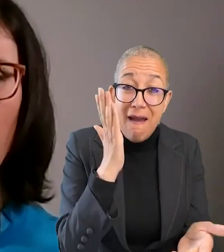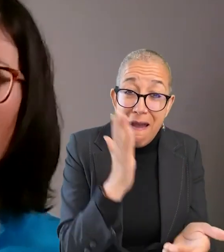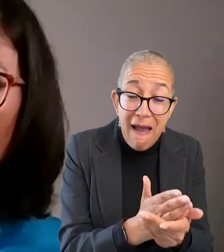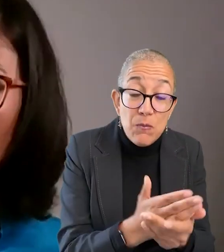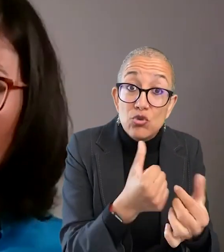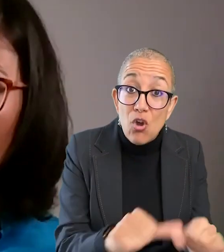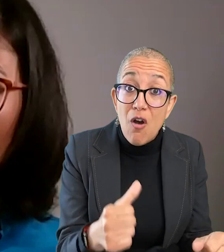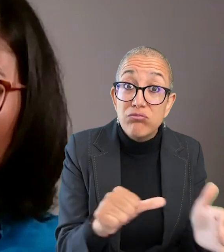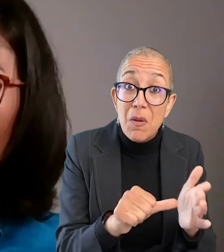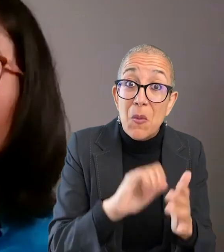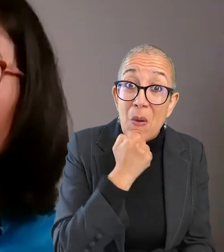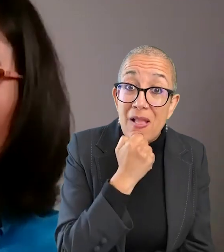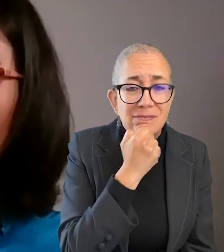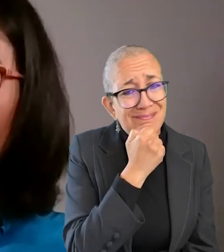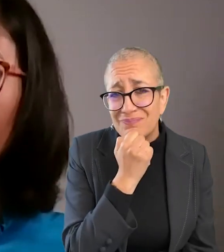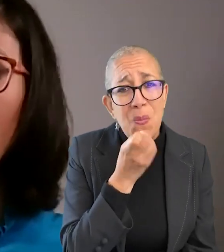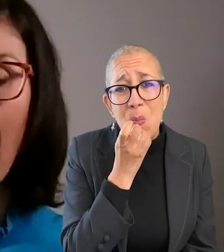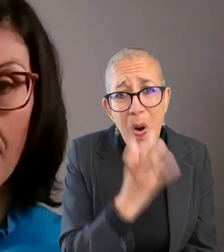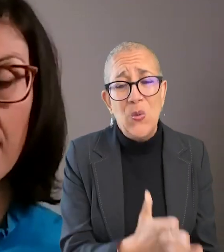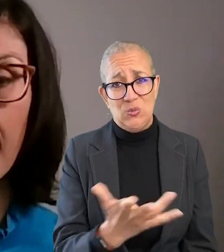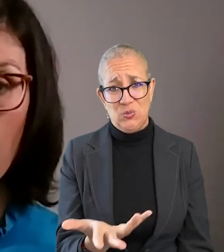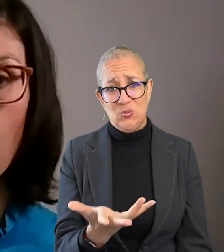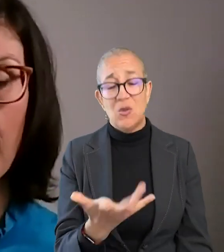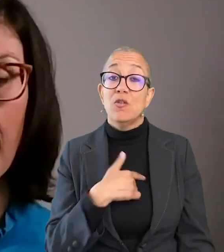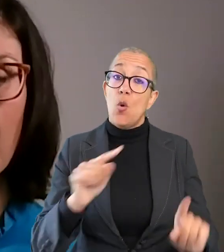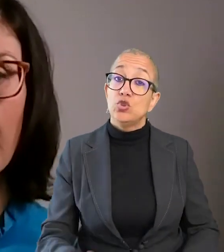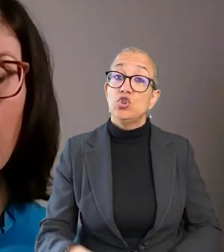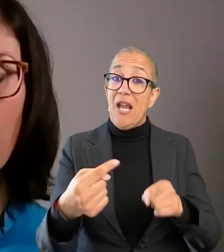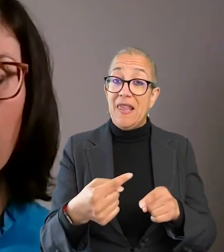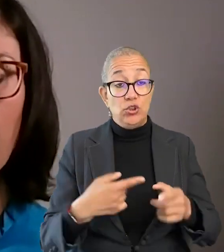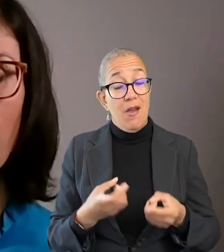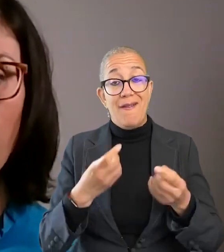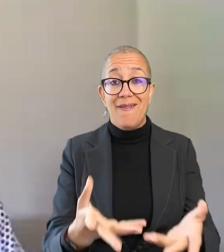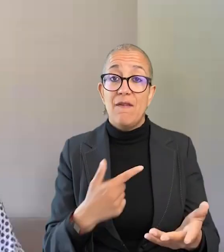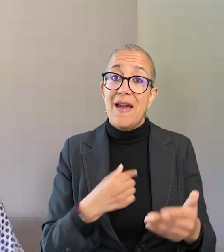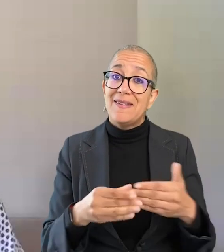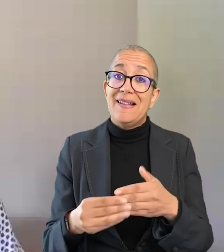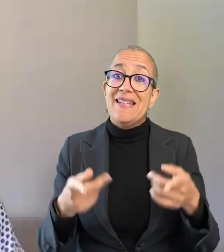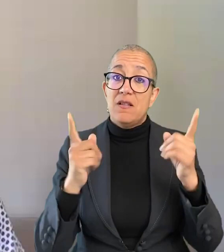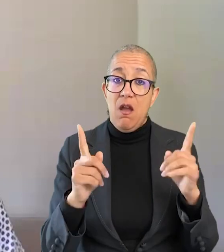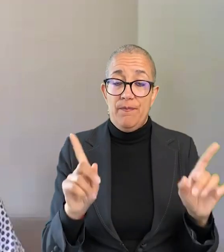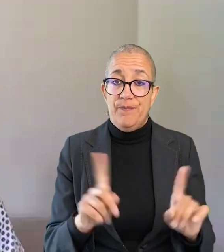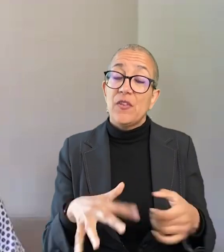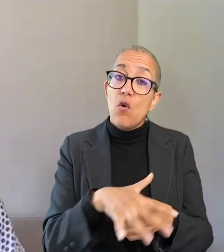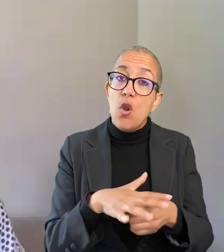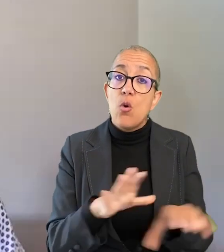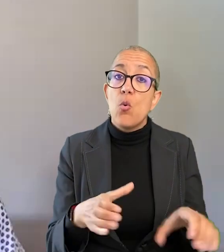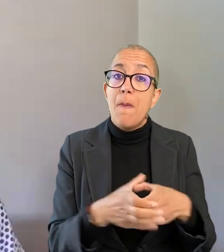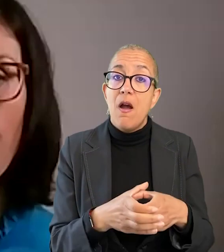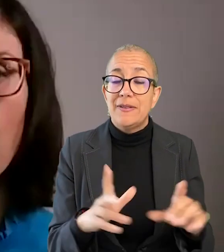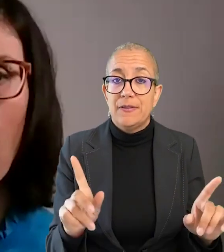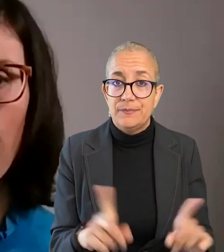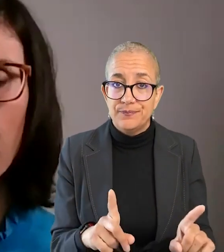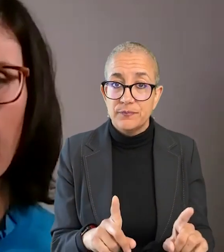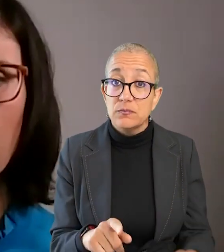this problem. So the challenge that I have set and would set as leader and continue to local parties is,